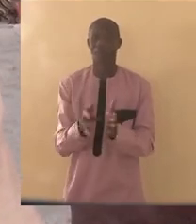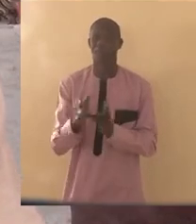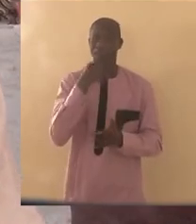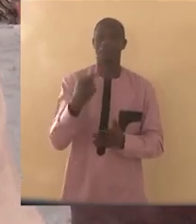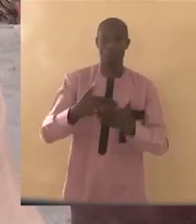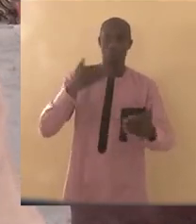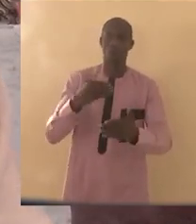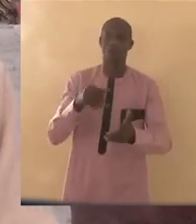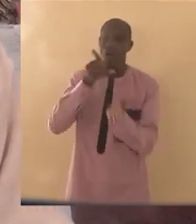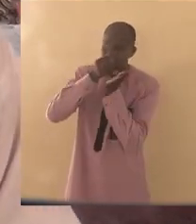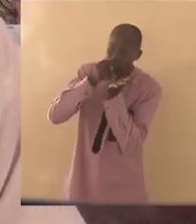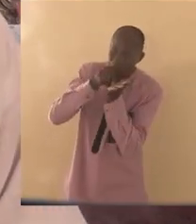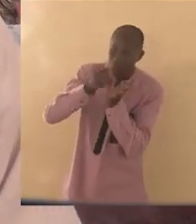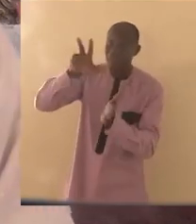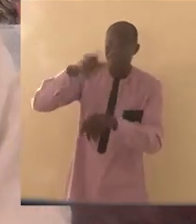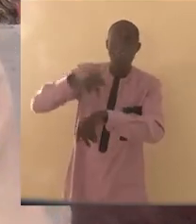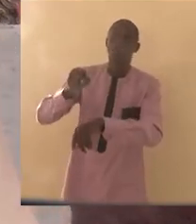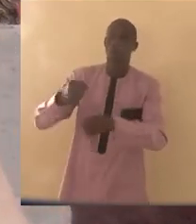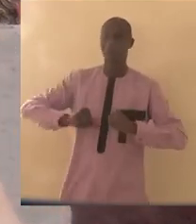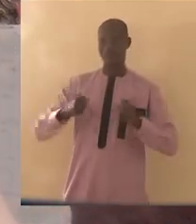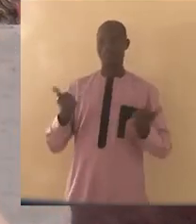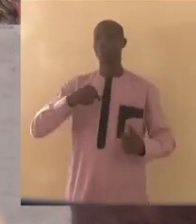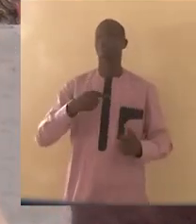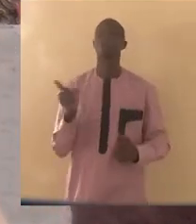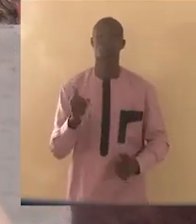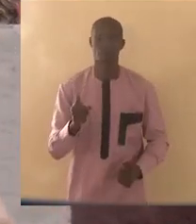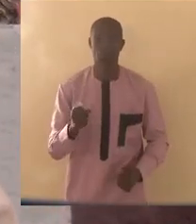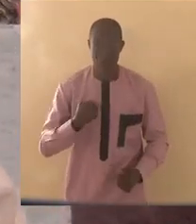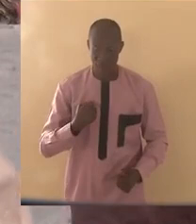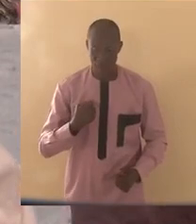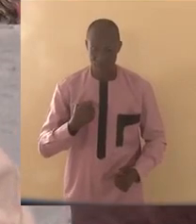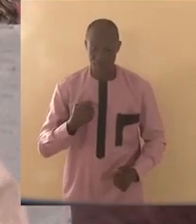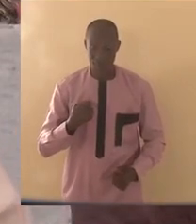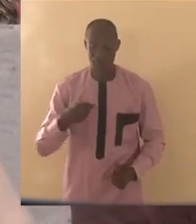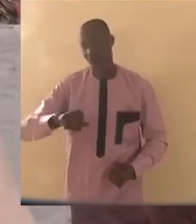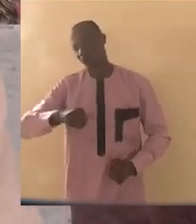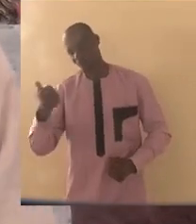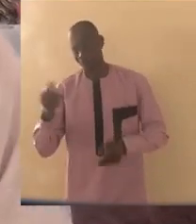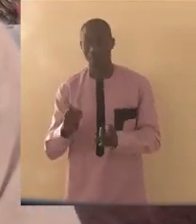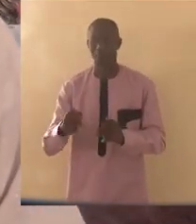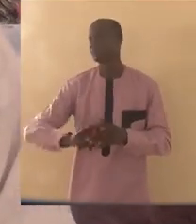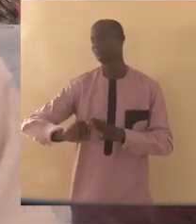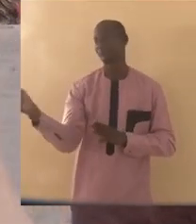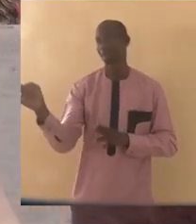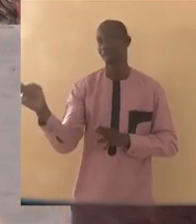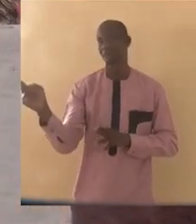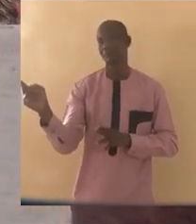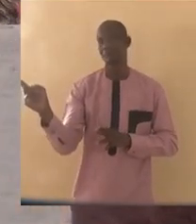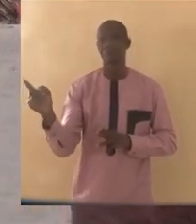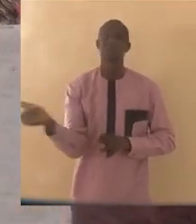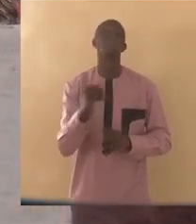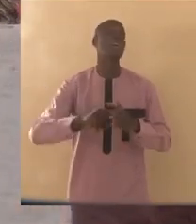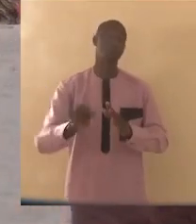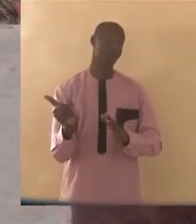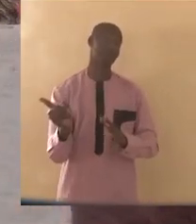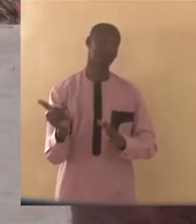And Jesus says, before the cock crows 3 times, you will deny me. He said, for where? The other people, they just chickened out.